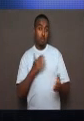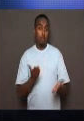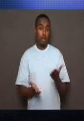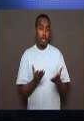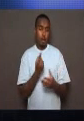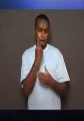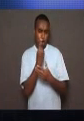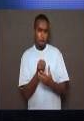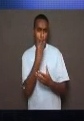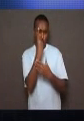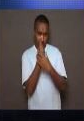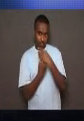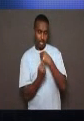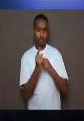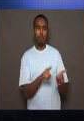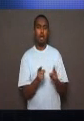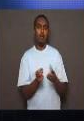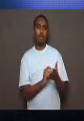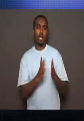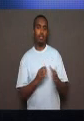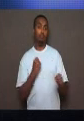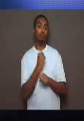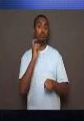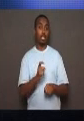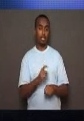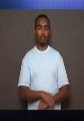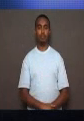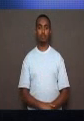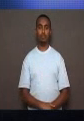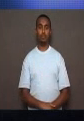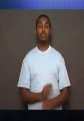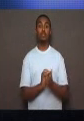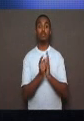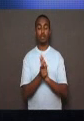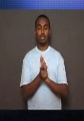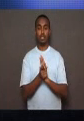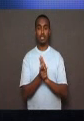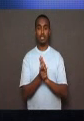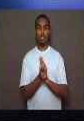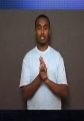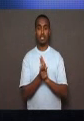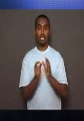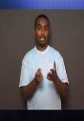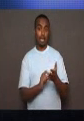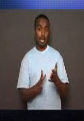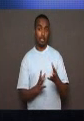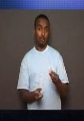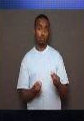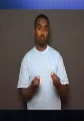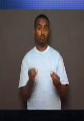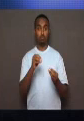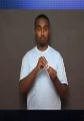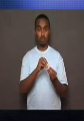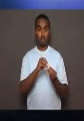more specific about what a writer does. For instance, a writer can also be